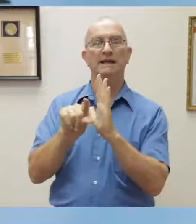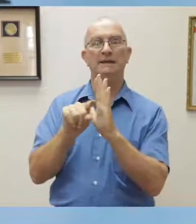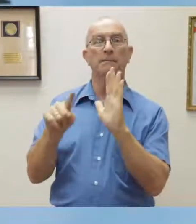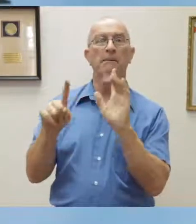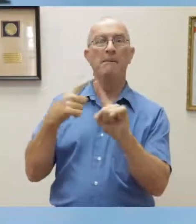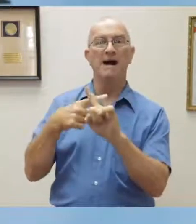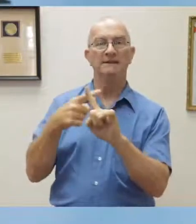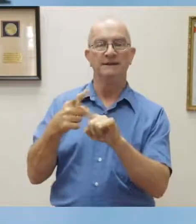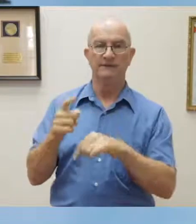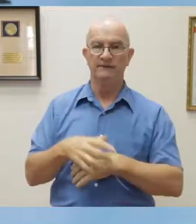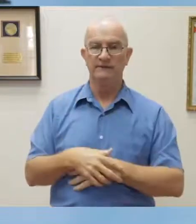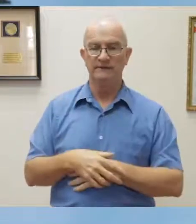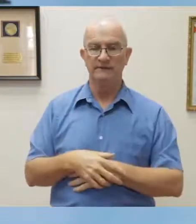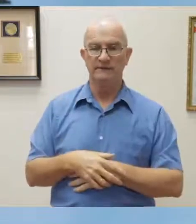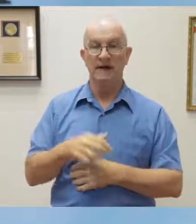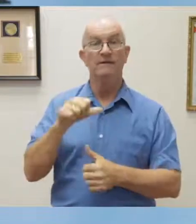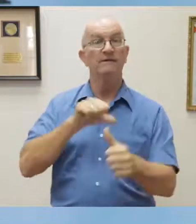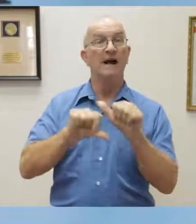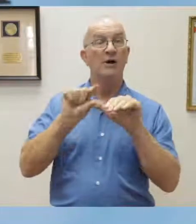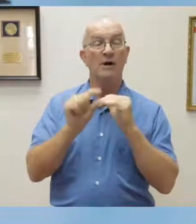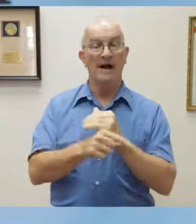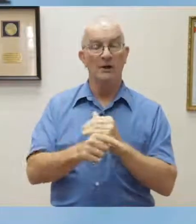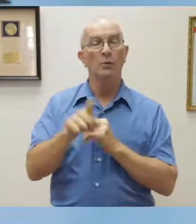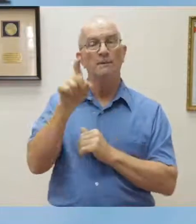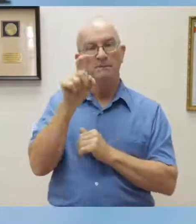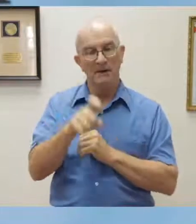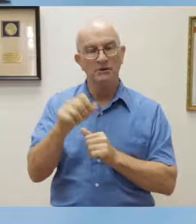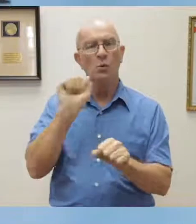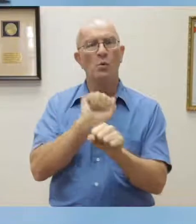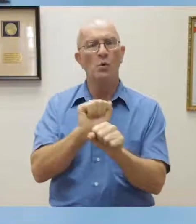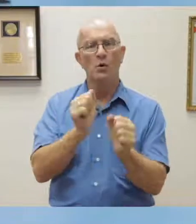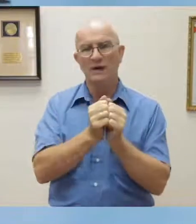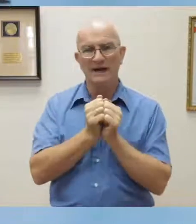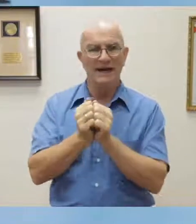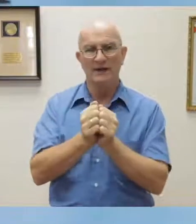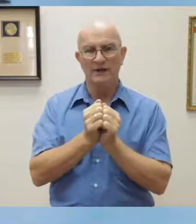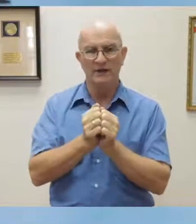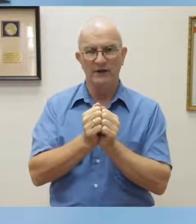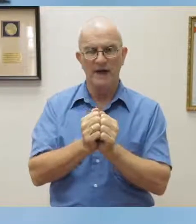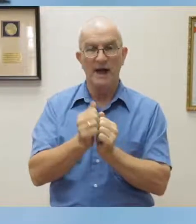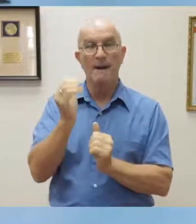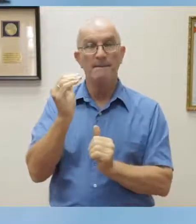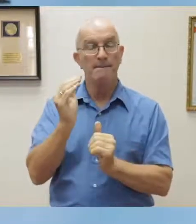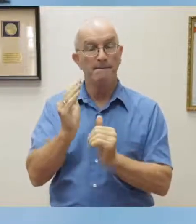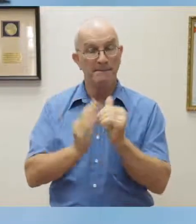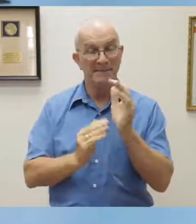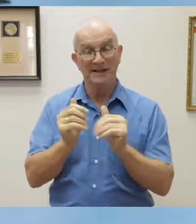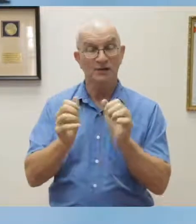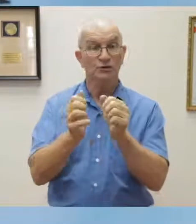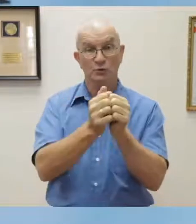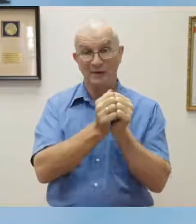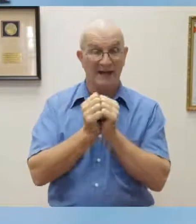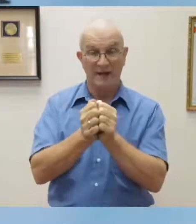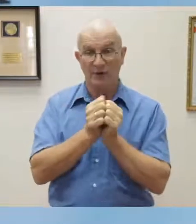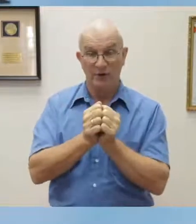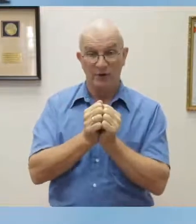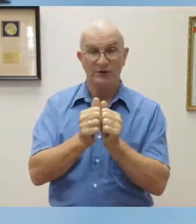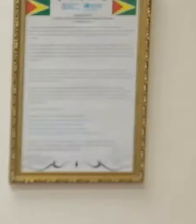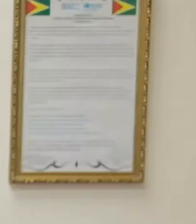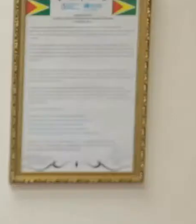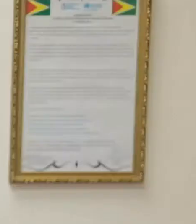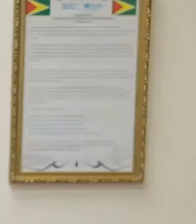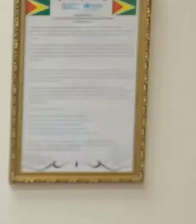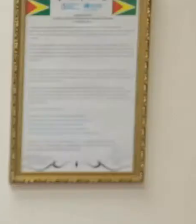and build synergies to protect our communities. Be strong, stay safe. I thank you.